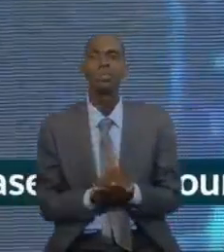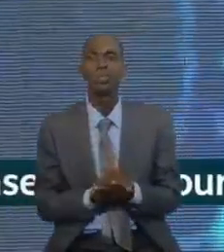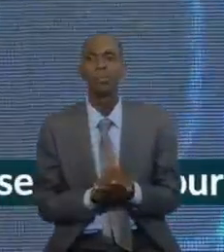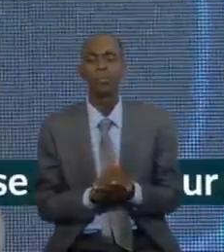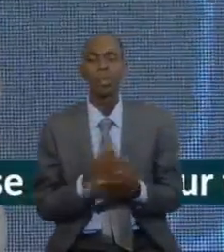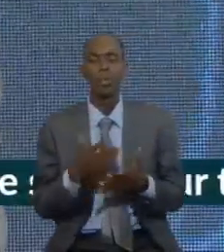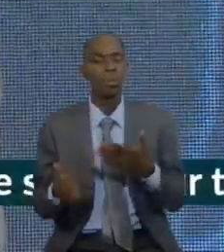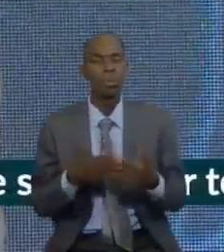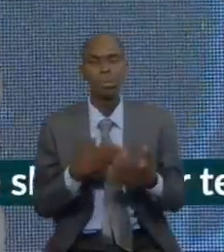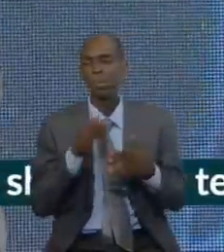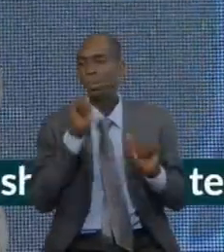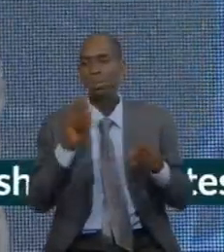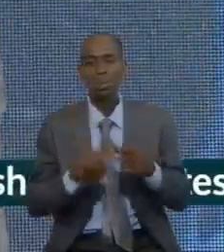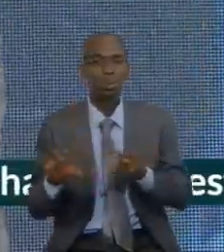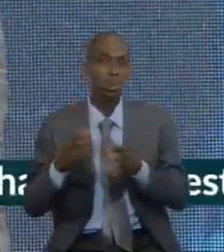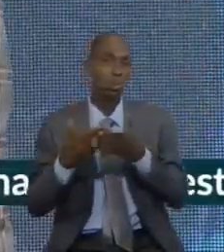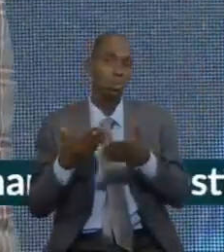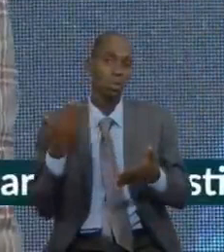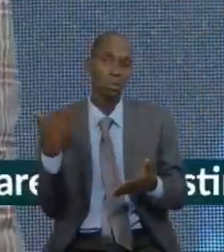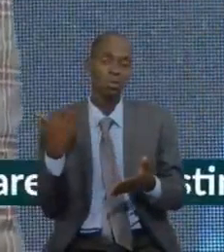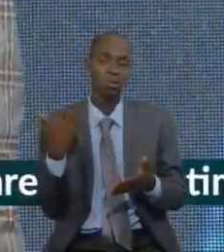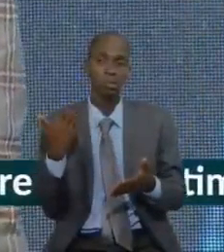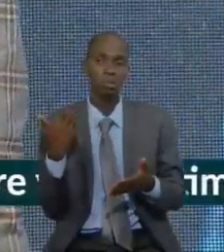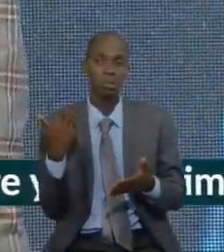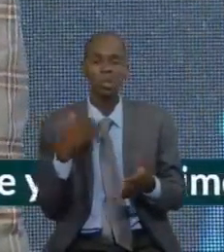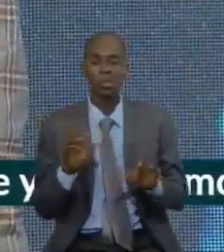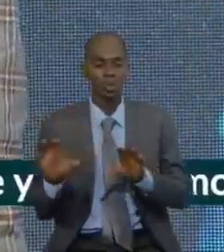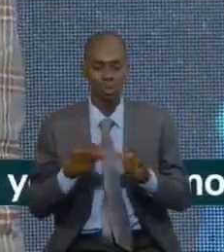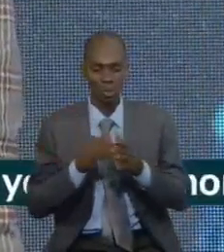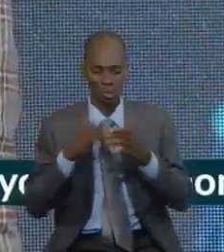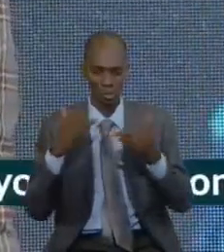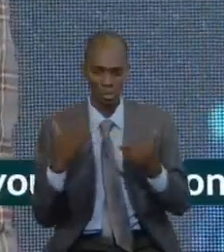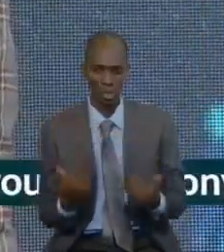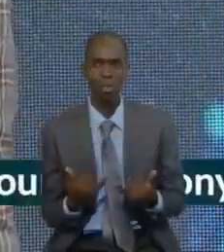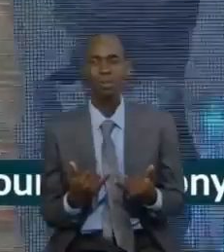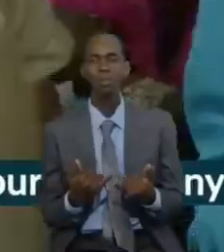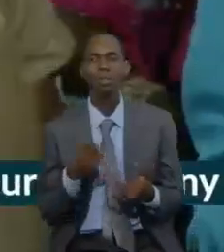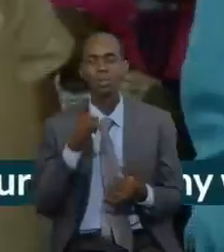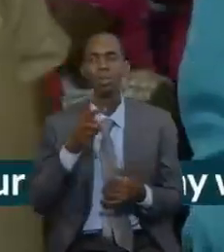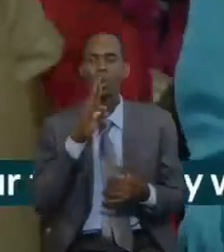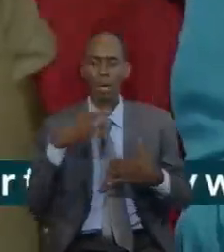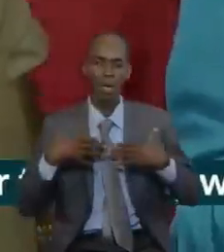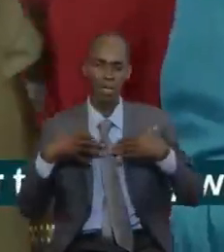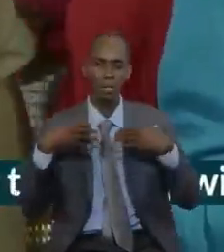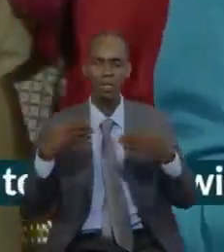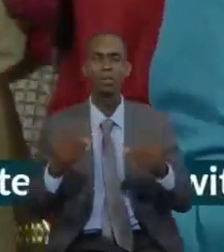Whatever you could not do before, do it now. You are healed.